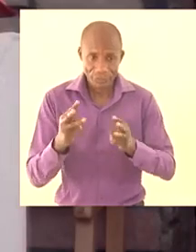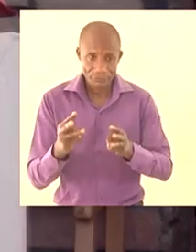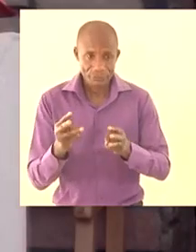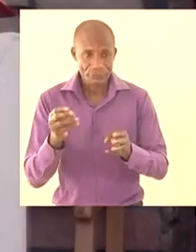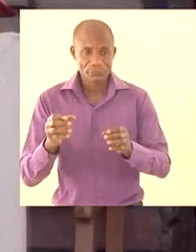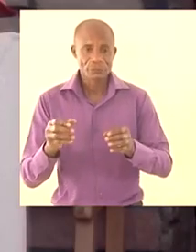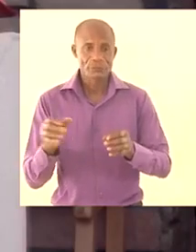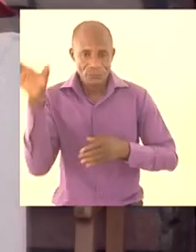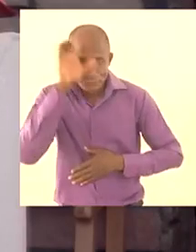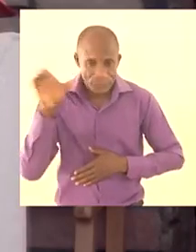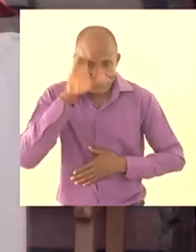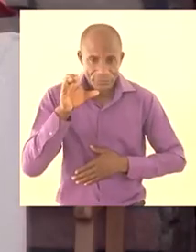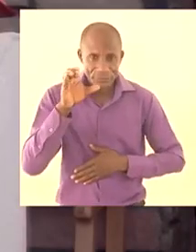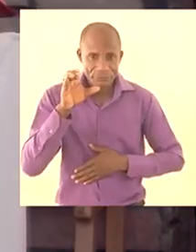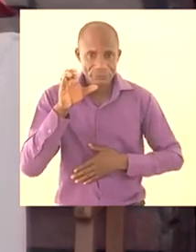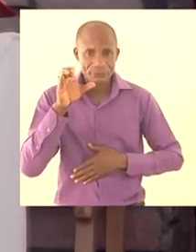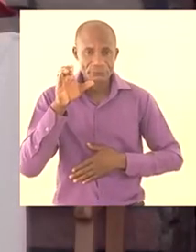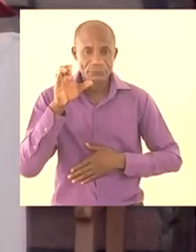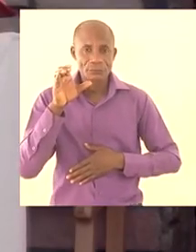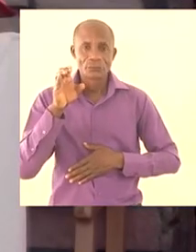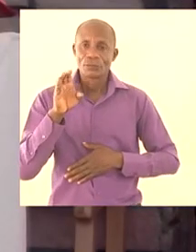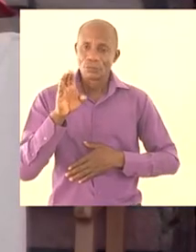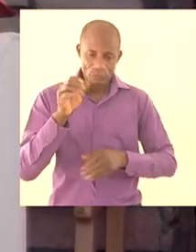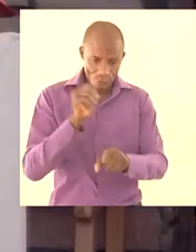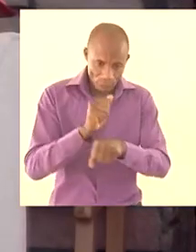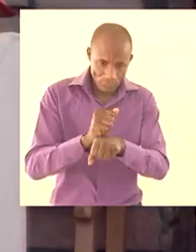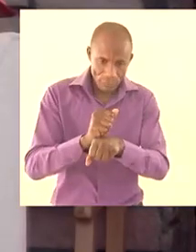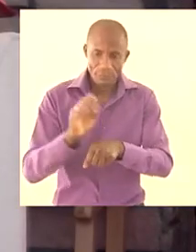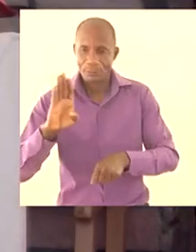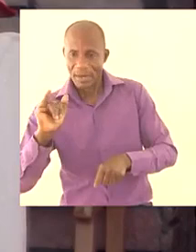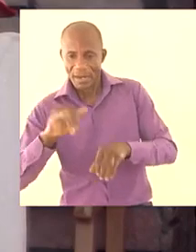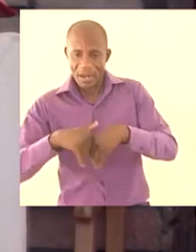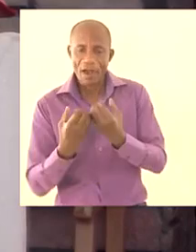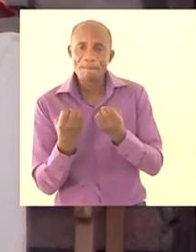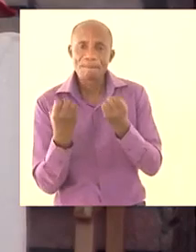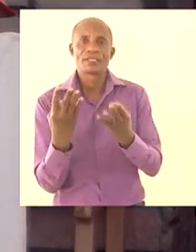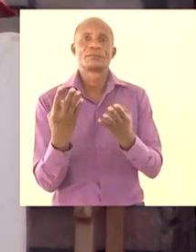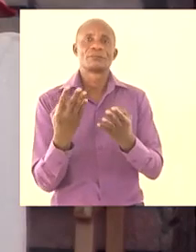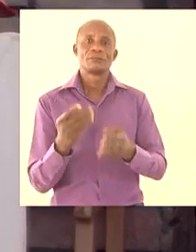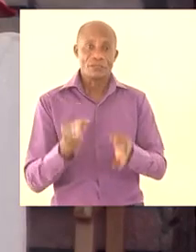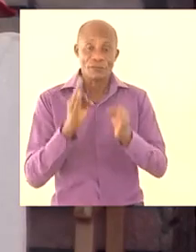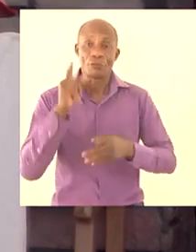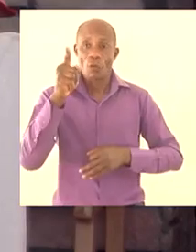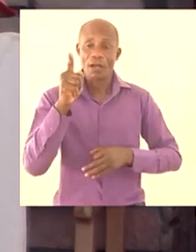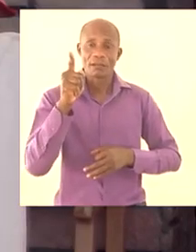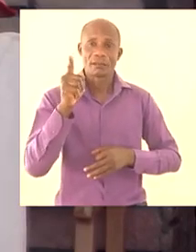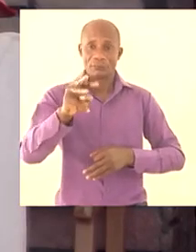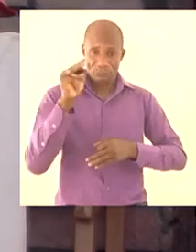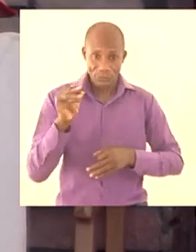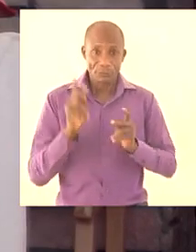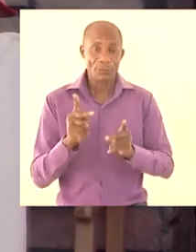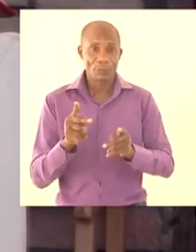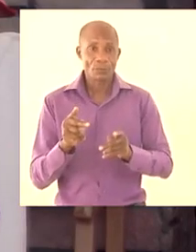work. They work by how many people. So if 1 million people watch my